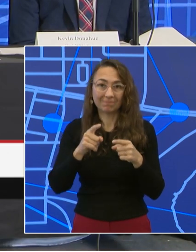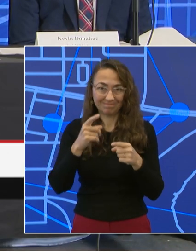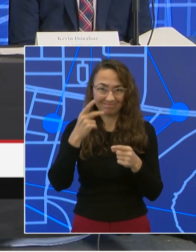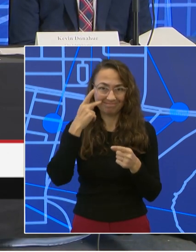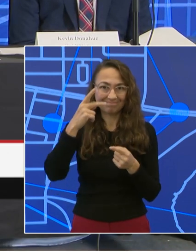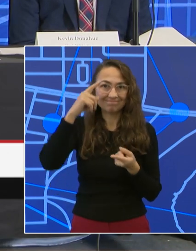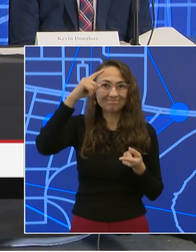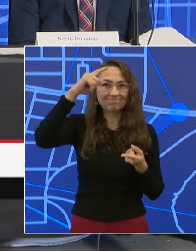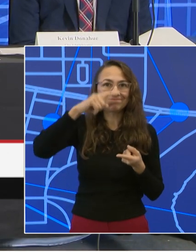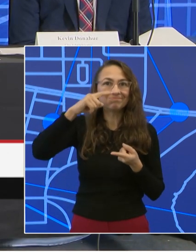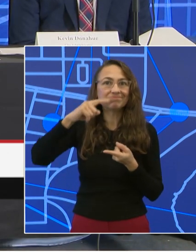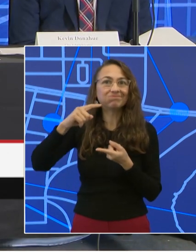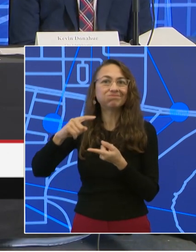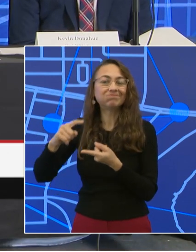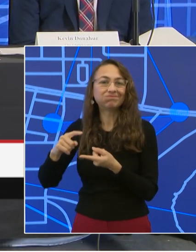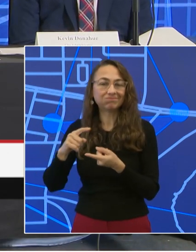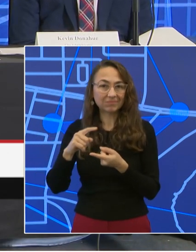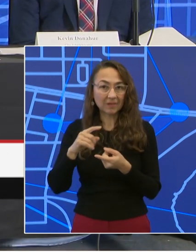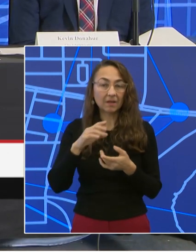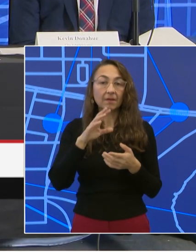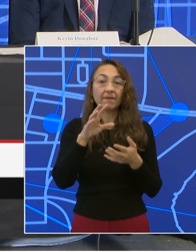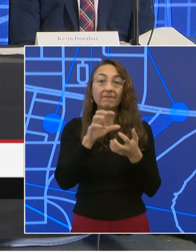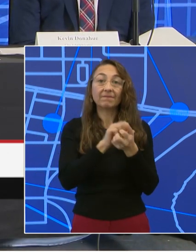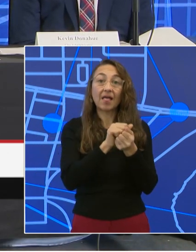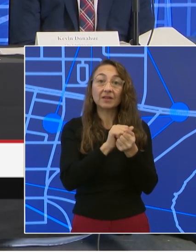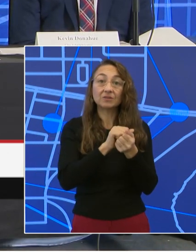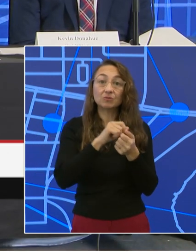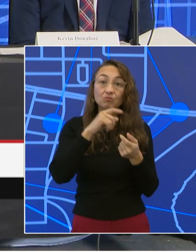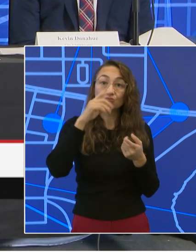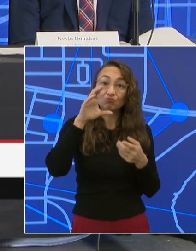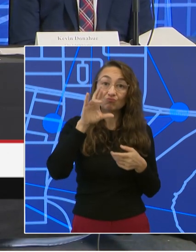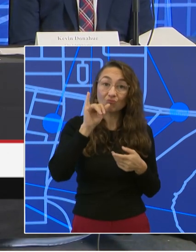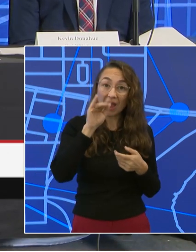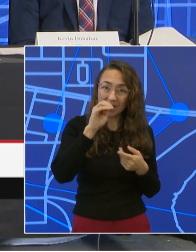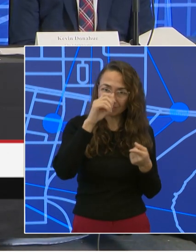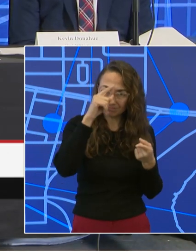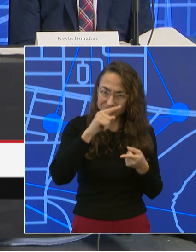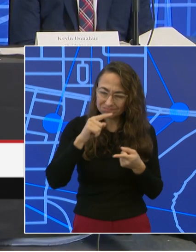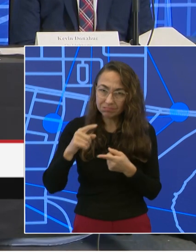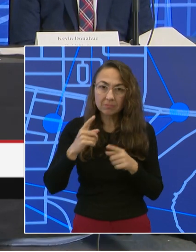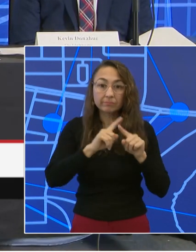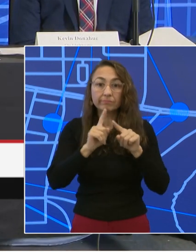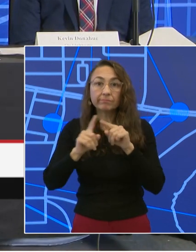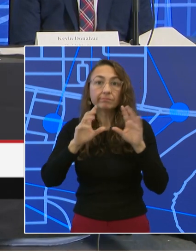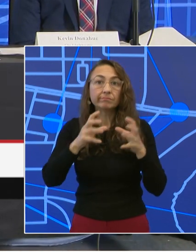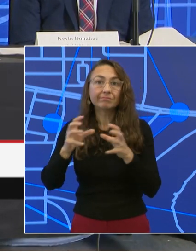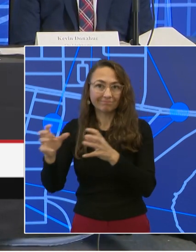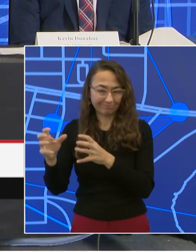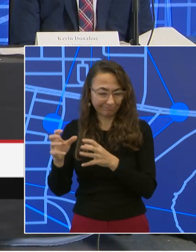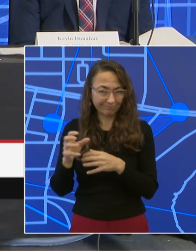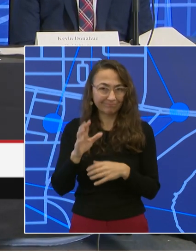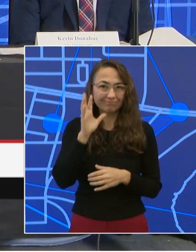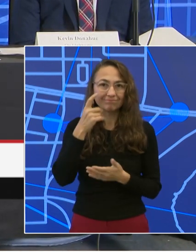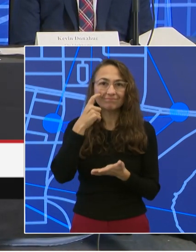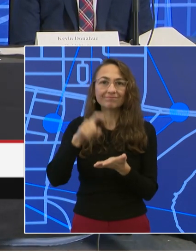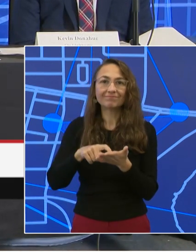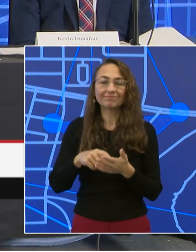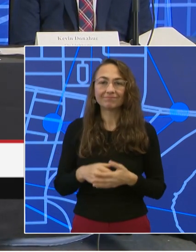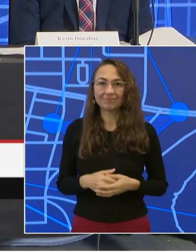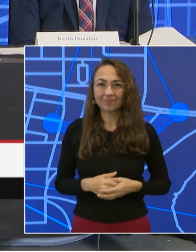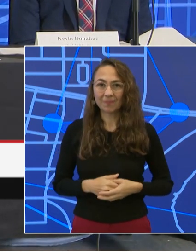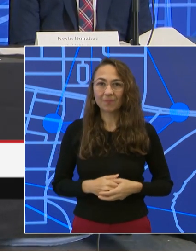are lower today than they were before the pandemic. So we'll highlight these initiatives. We'll be able